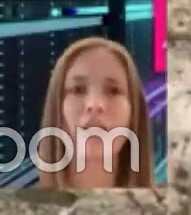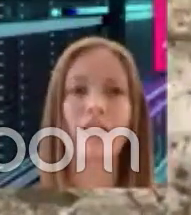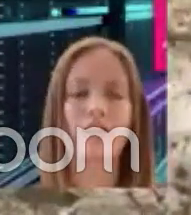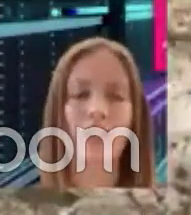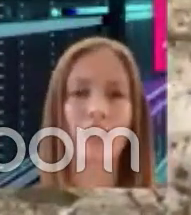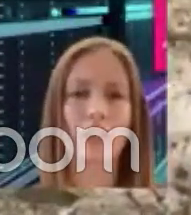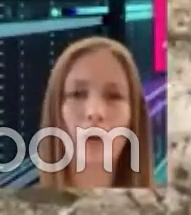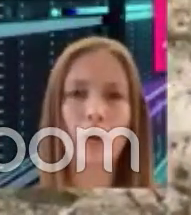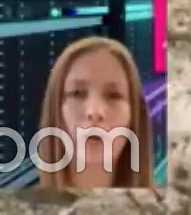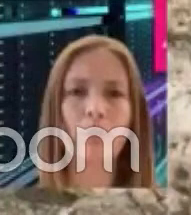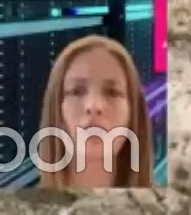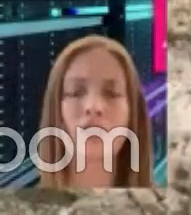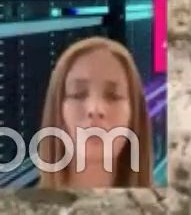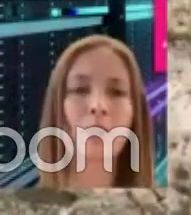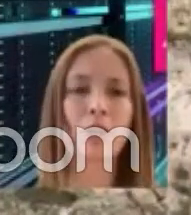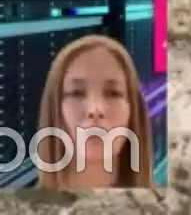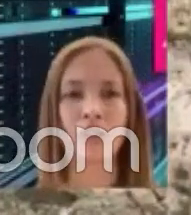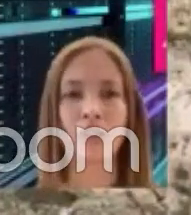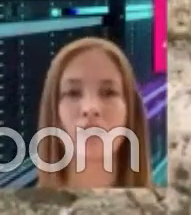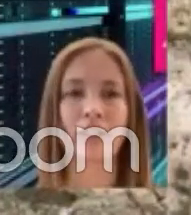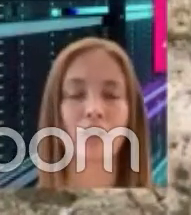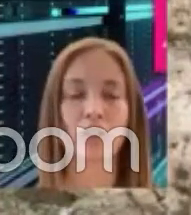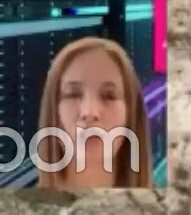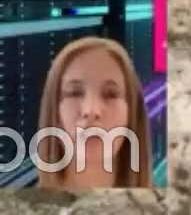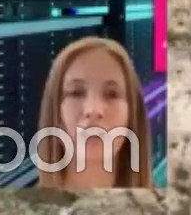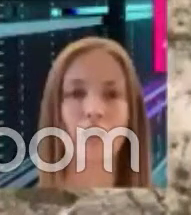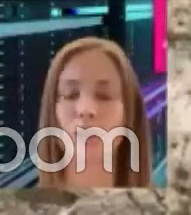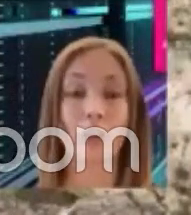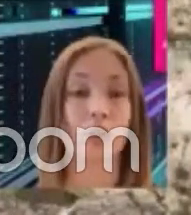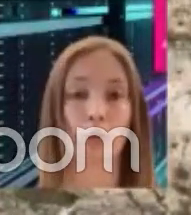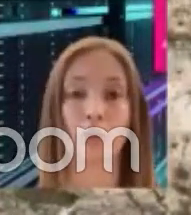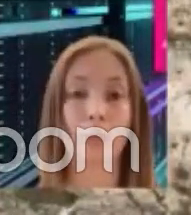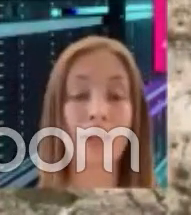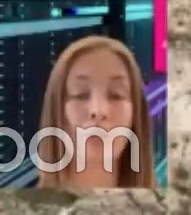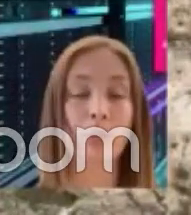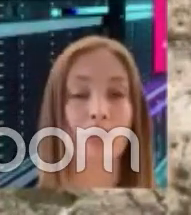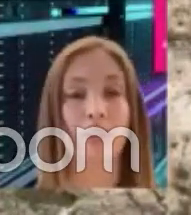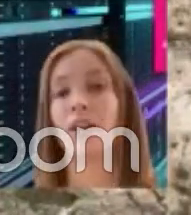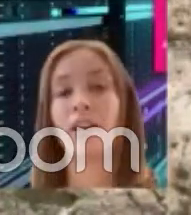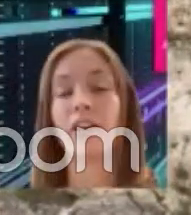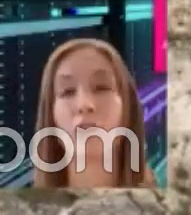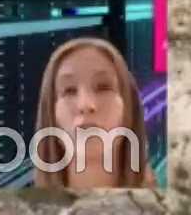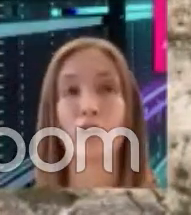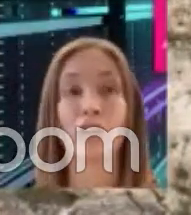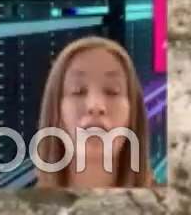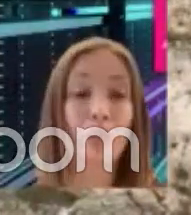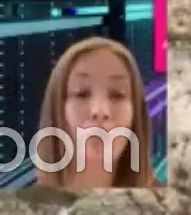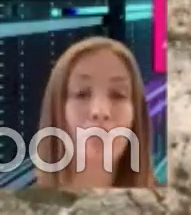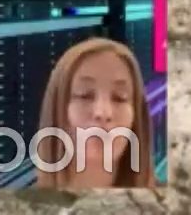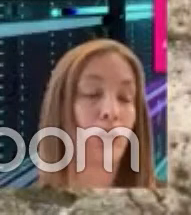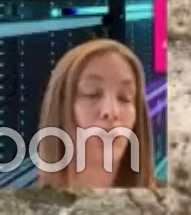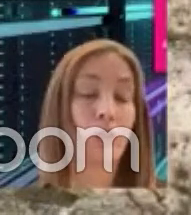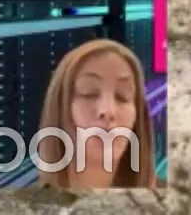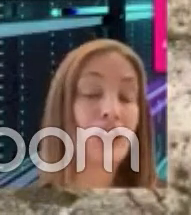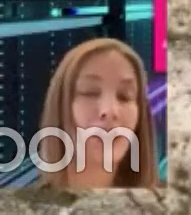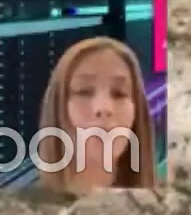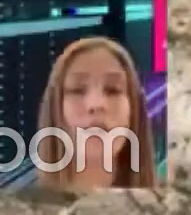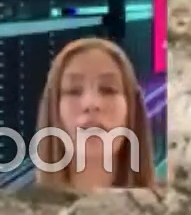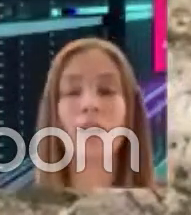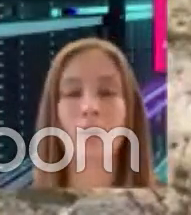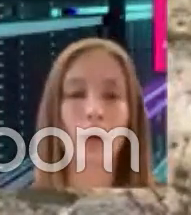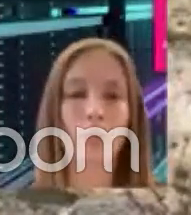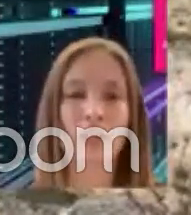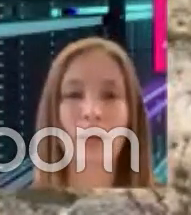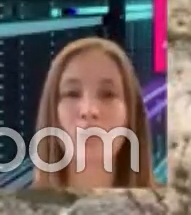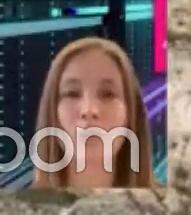seriously and said you know sometimes it feels like security is just a bunch of trolls in a basement you never hear them you never see them